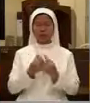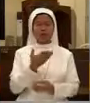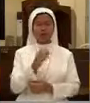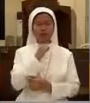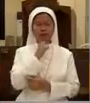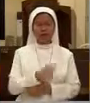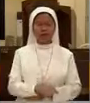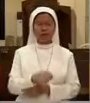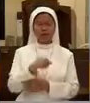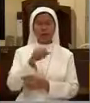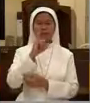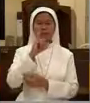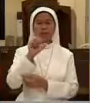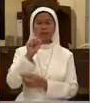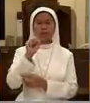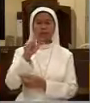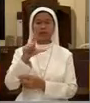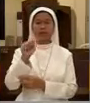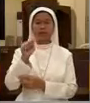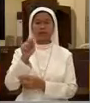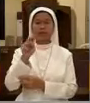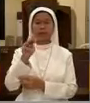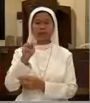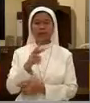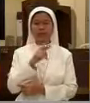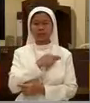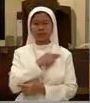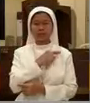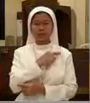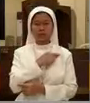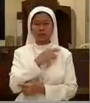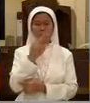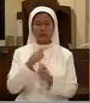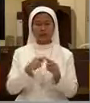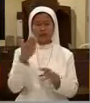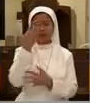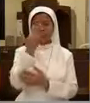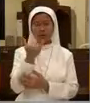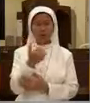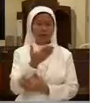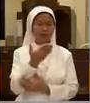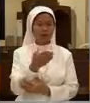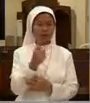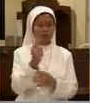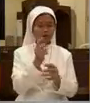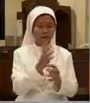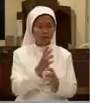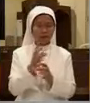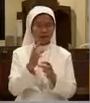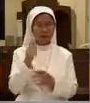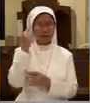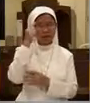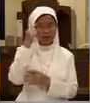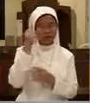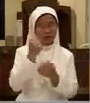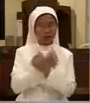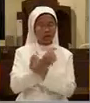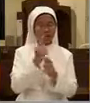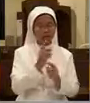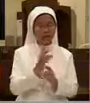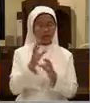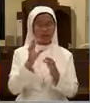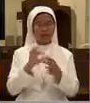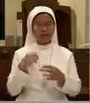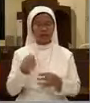faith or religion. But why? Why do you care for us? Why do